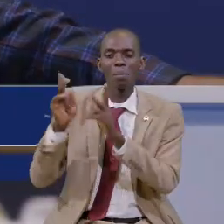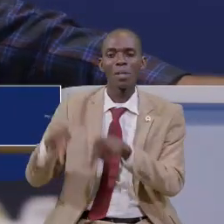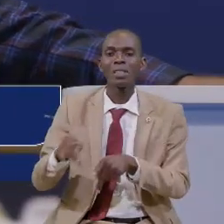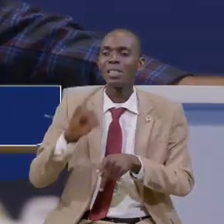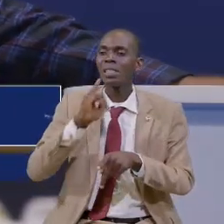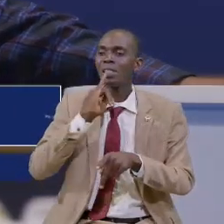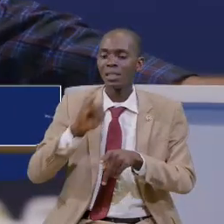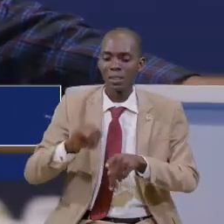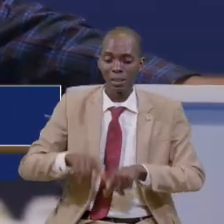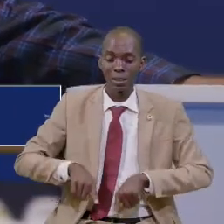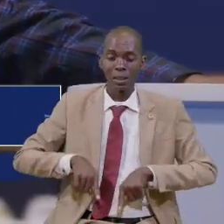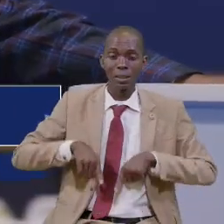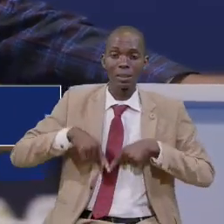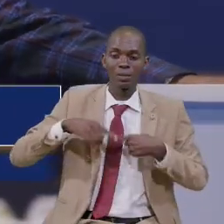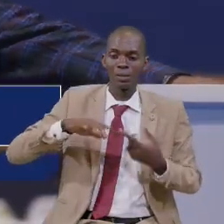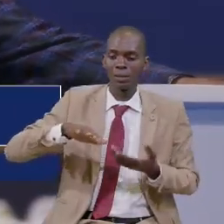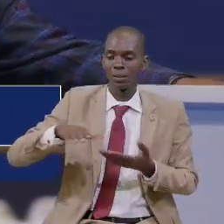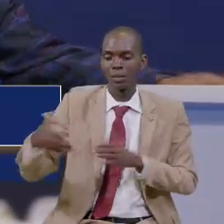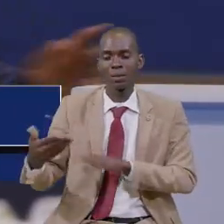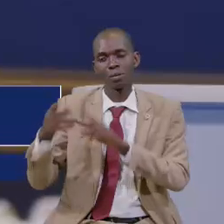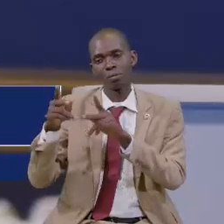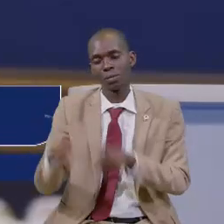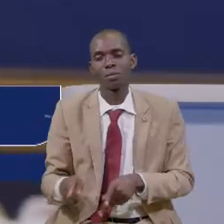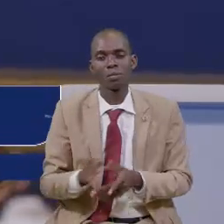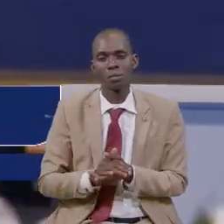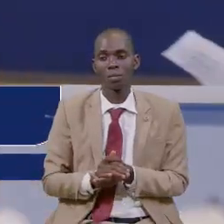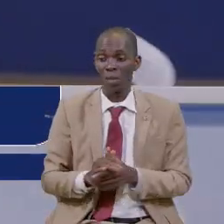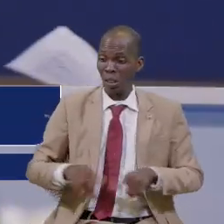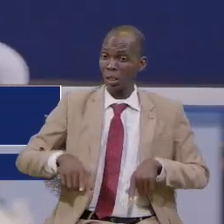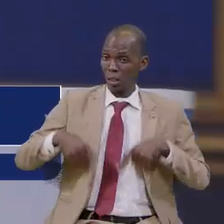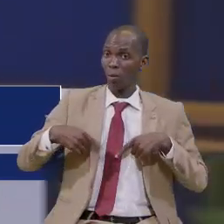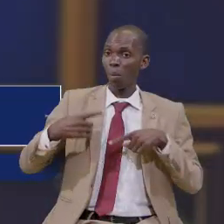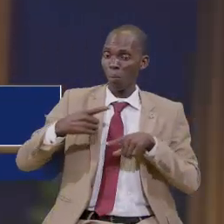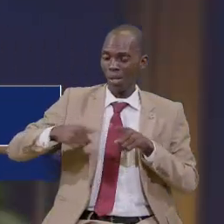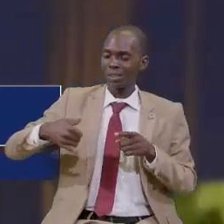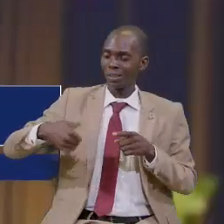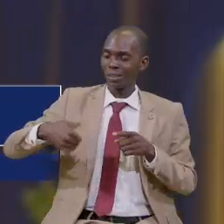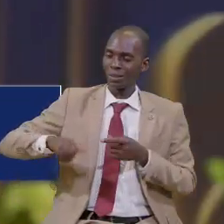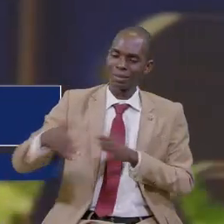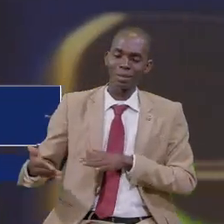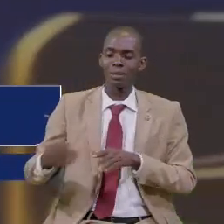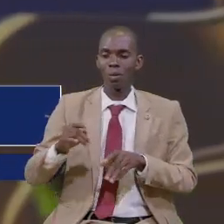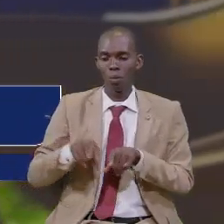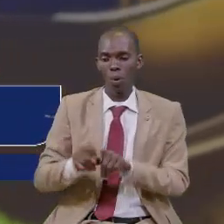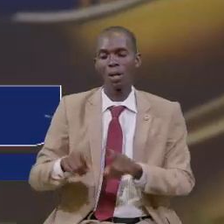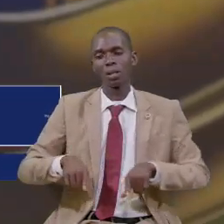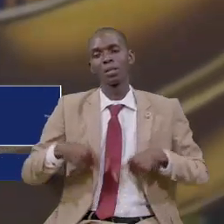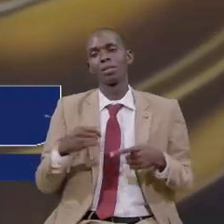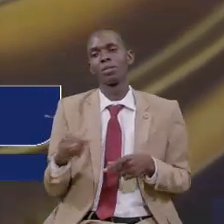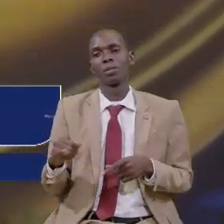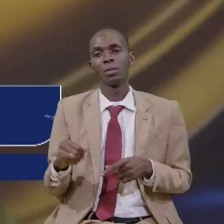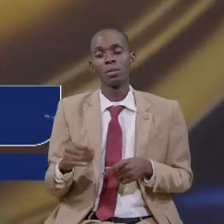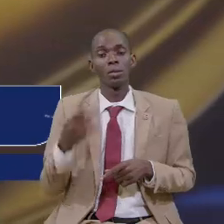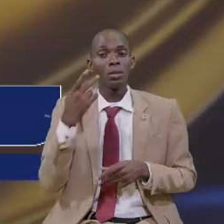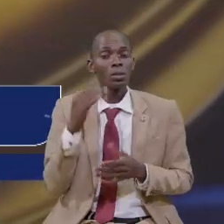dead while living. But Joseph could not receive them. He didn't have the